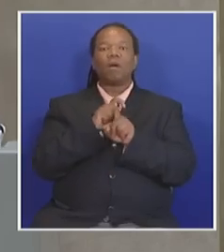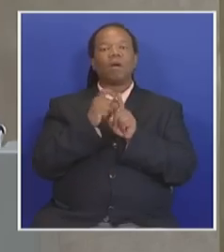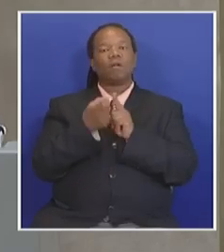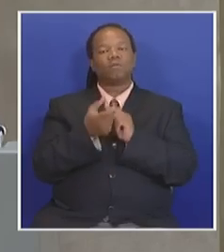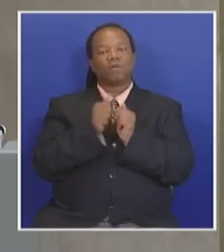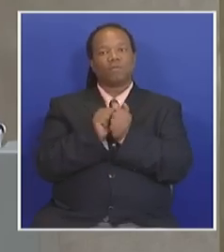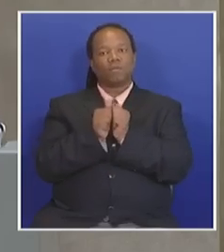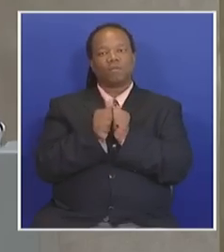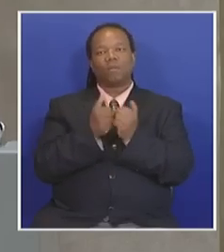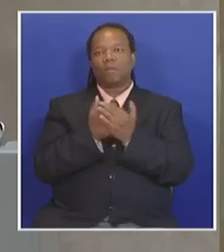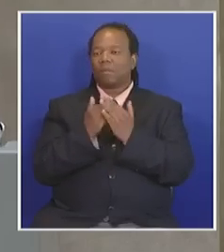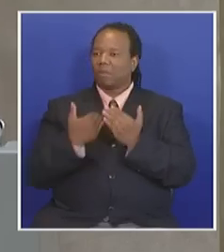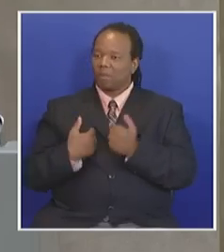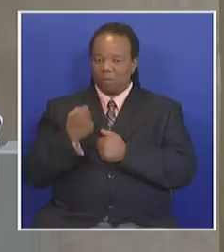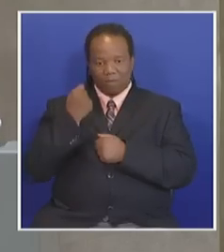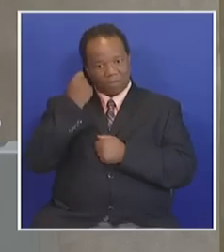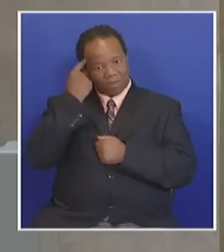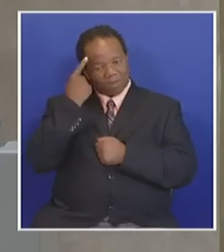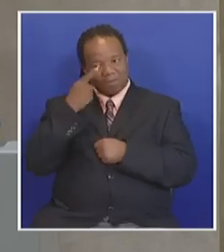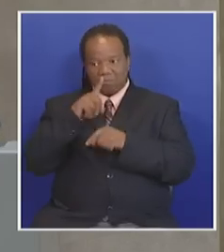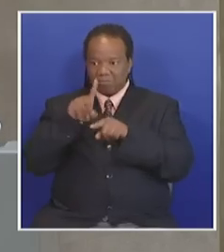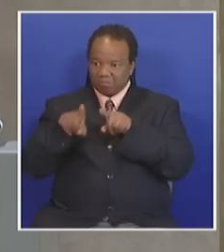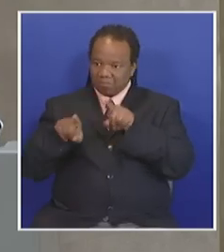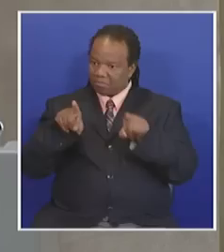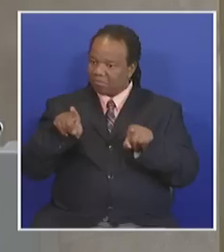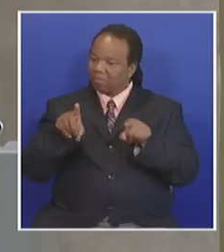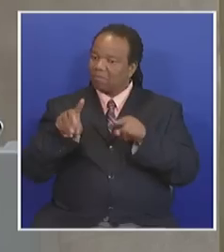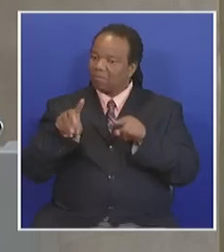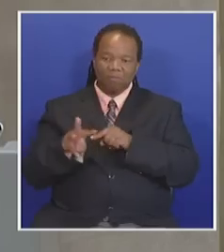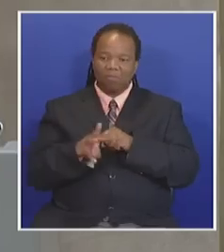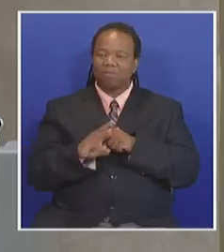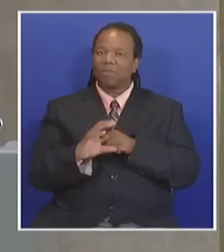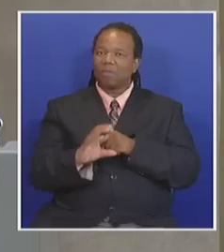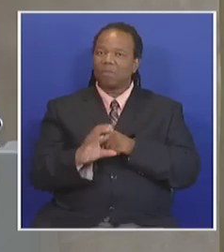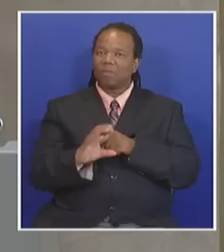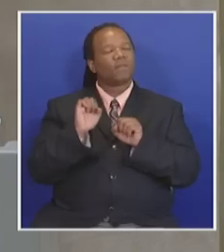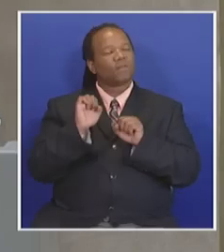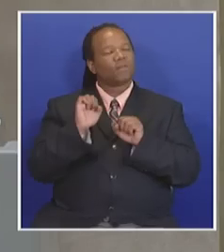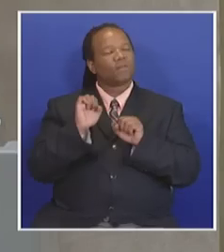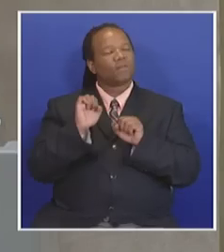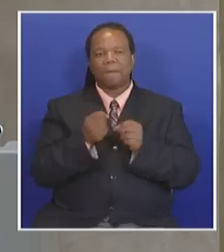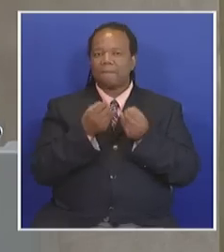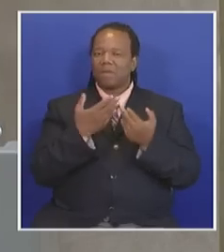the diversity of the Western Cape. While many are of the opinion that our diversity,